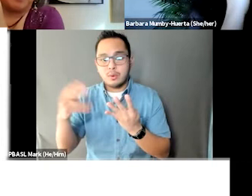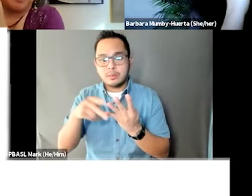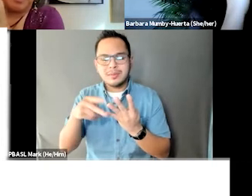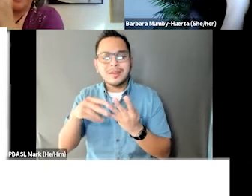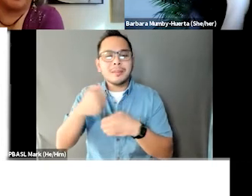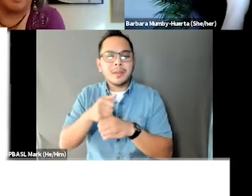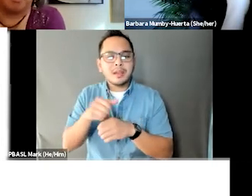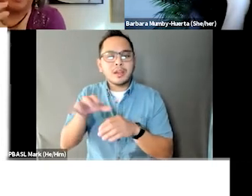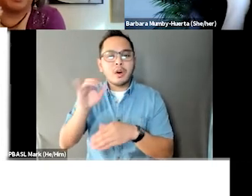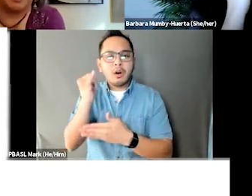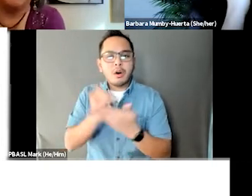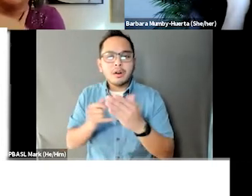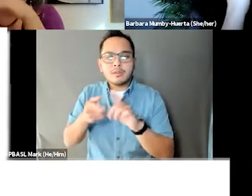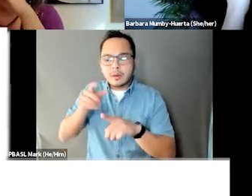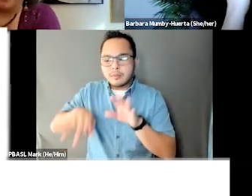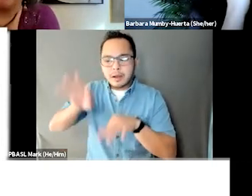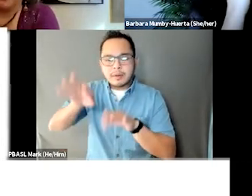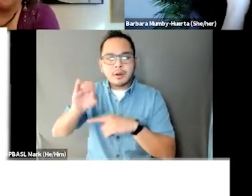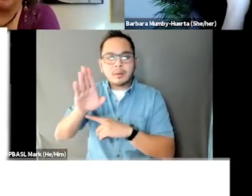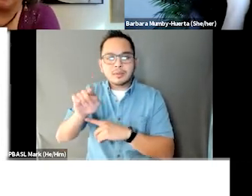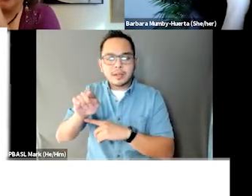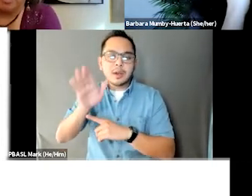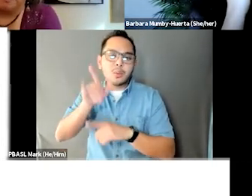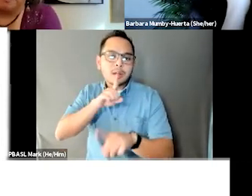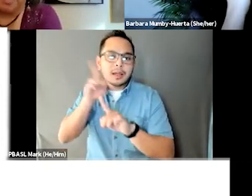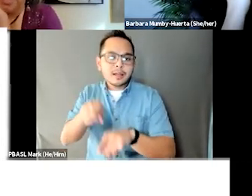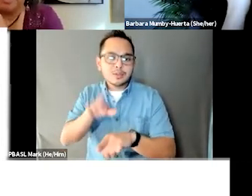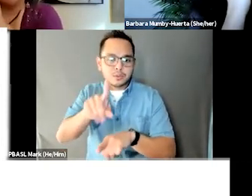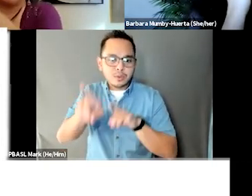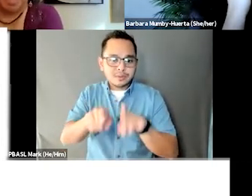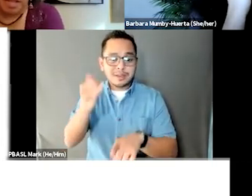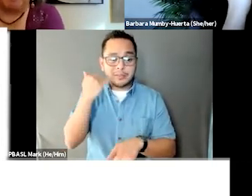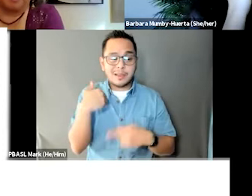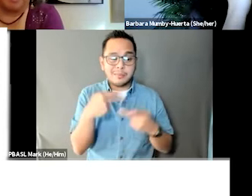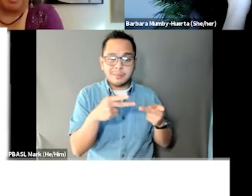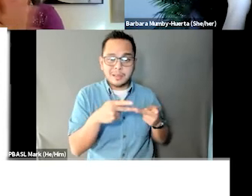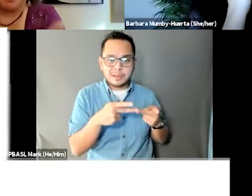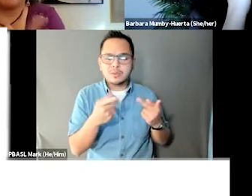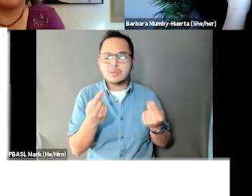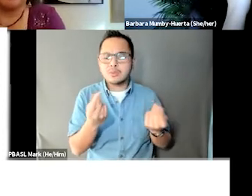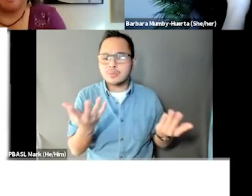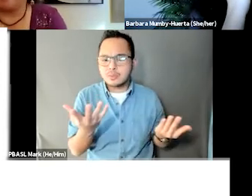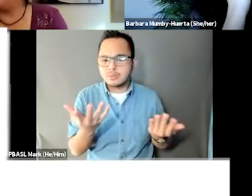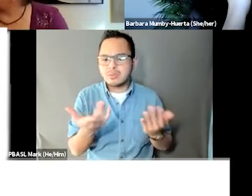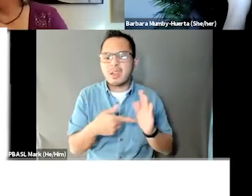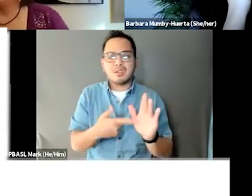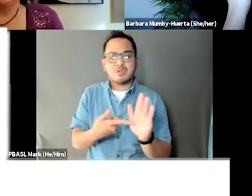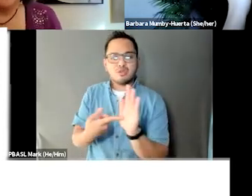found objects that answers that question. If you had a place of your own, what would it be? And then presenting it publicly. Next